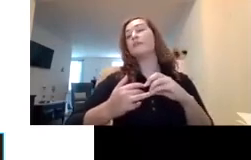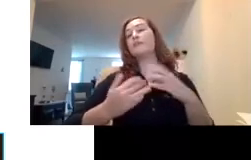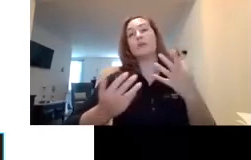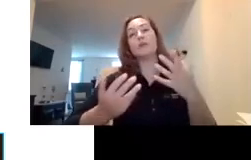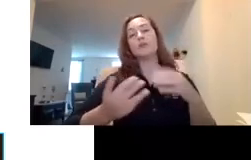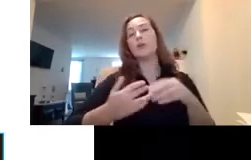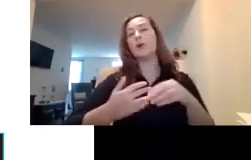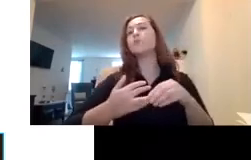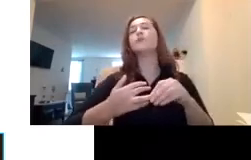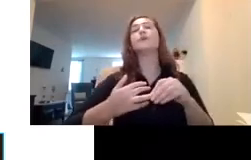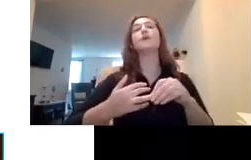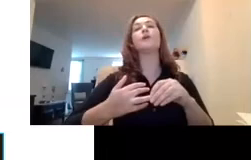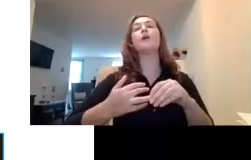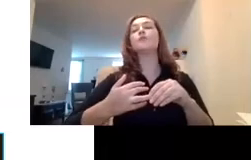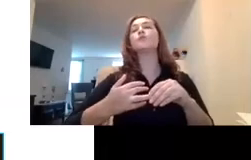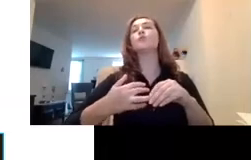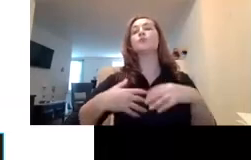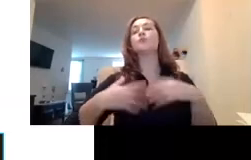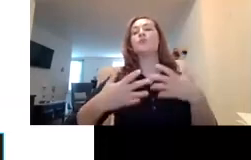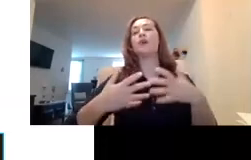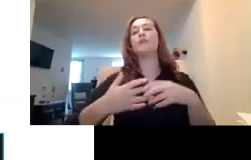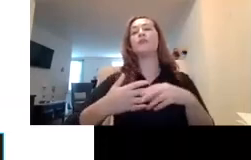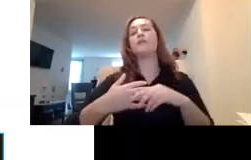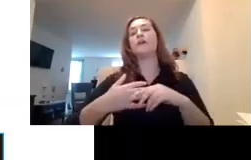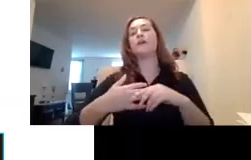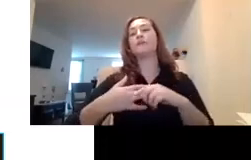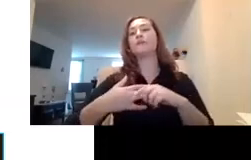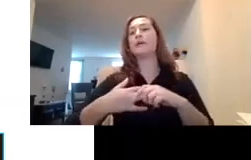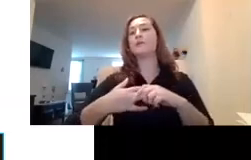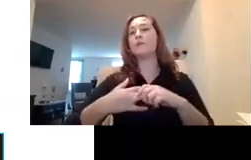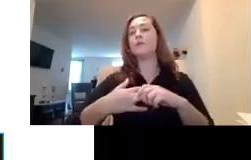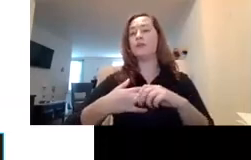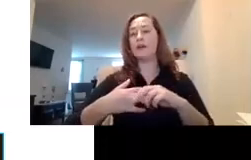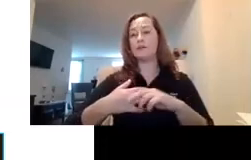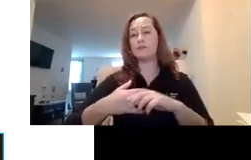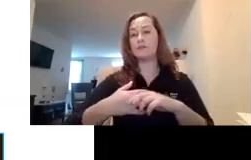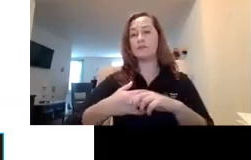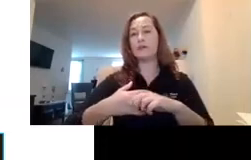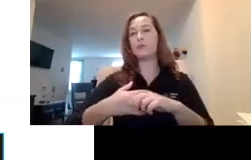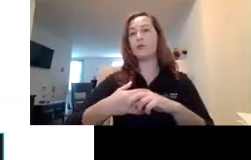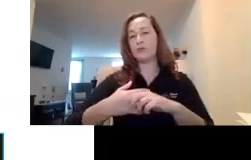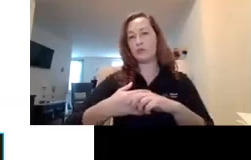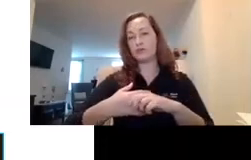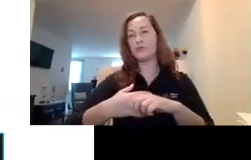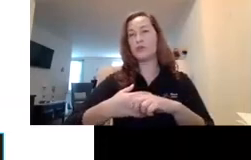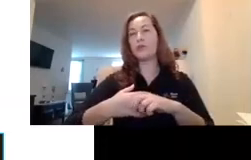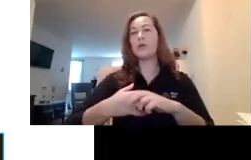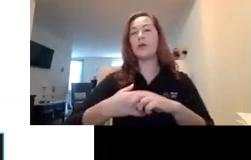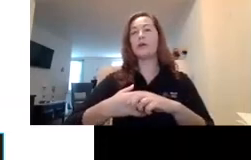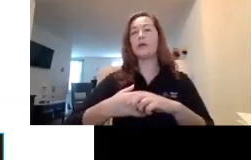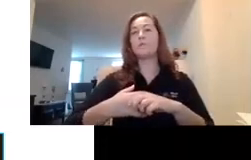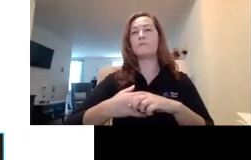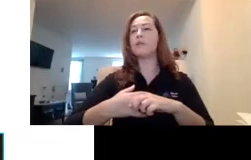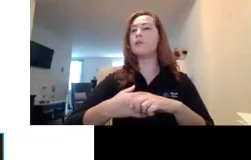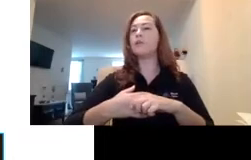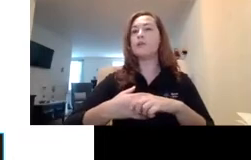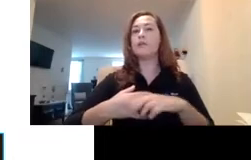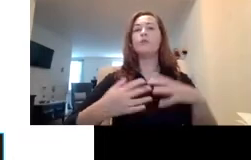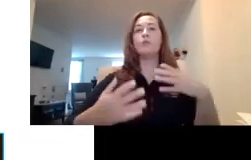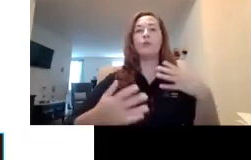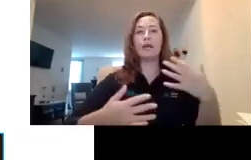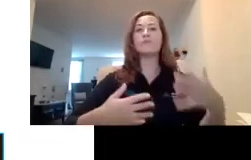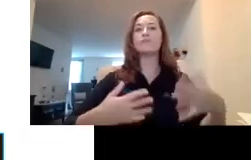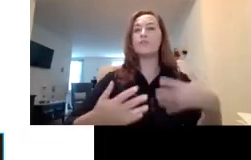and they didn't bring it to the hospital. So we provided sound amplifiers in some occasions.